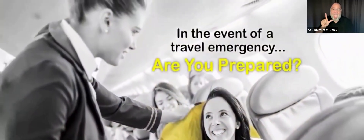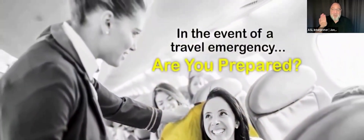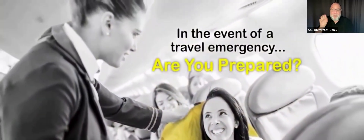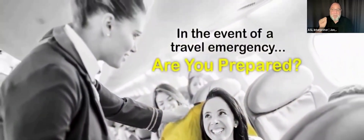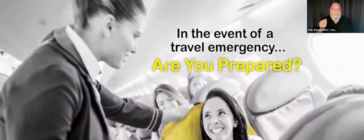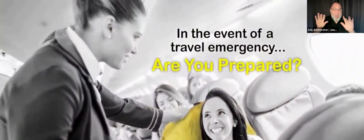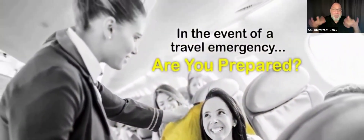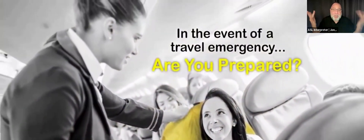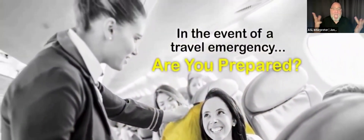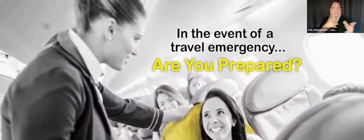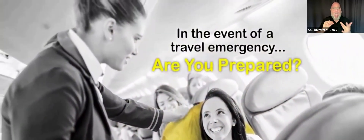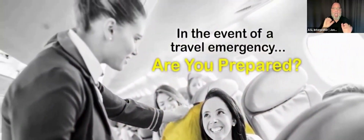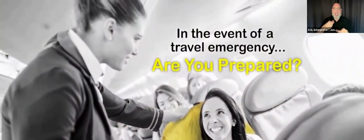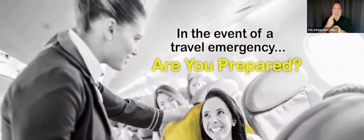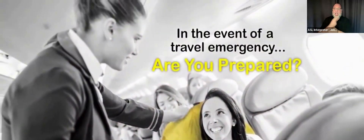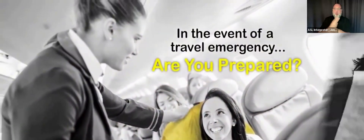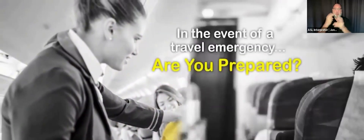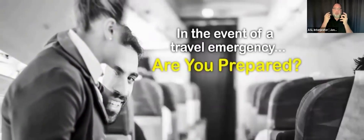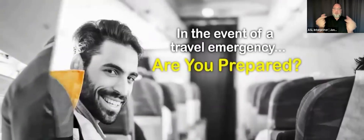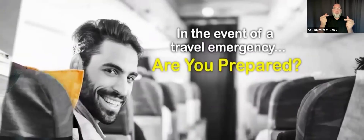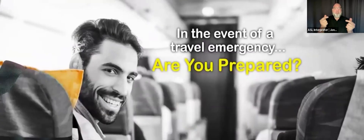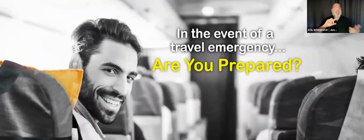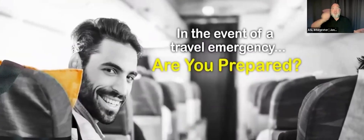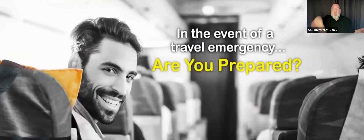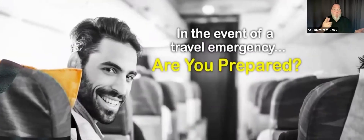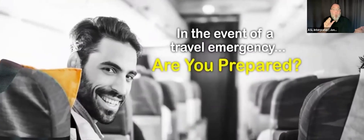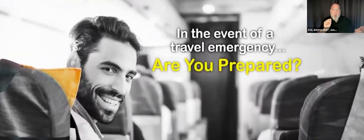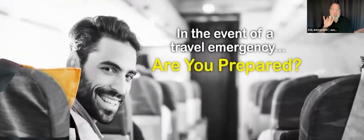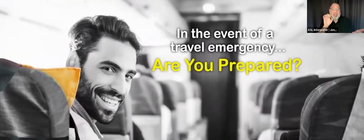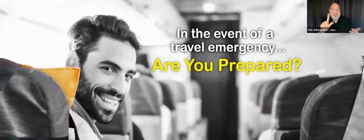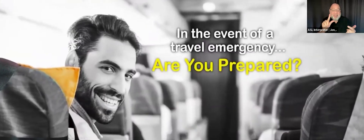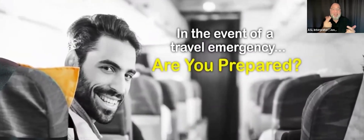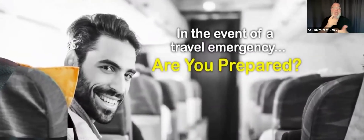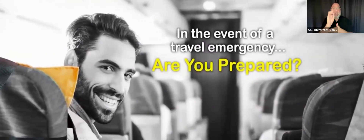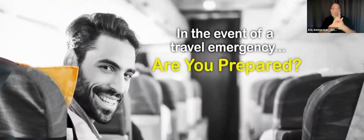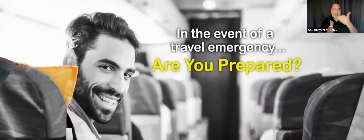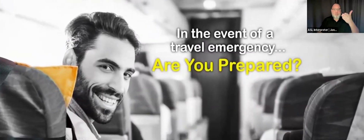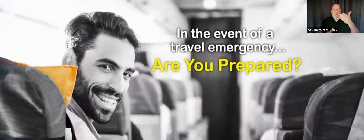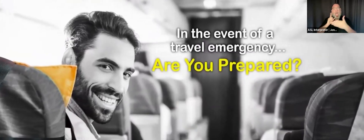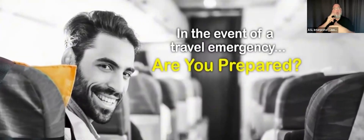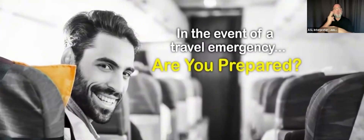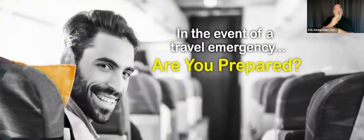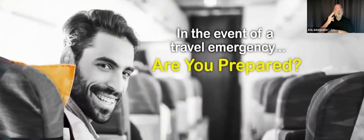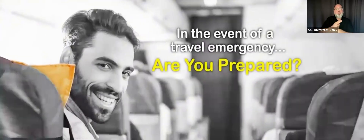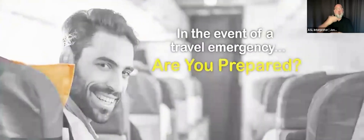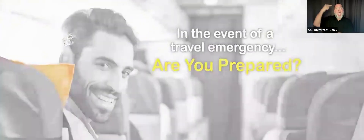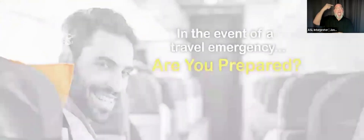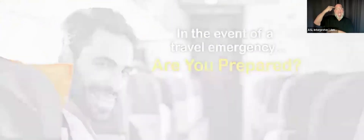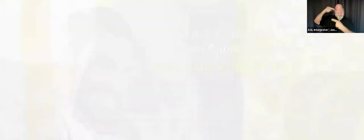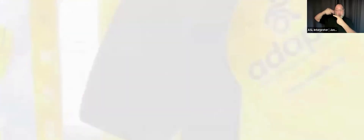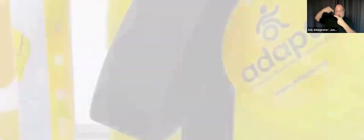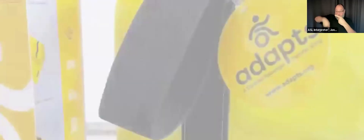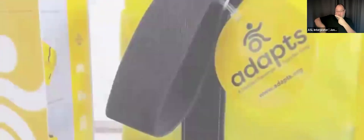deployed in seconds. It's the only sling designed for use both ways, meaning head to foot down a narrow